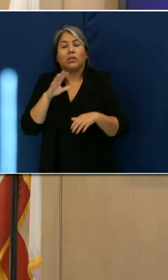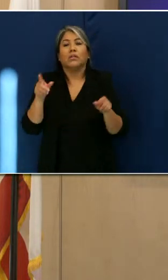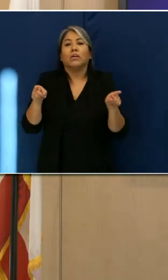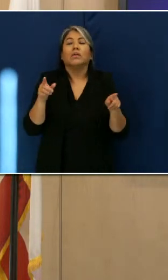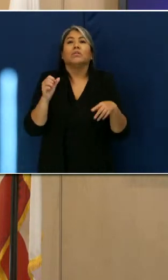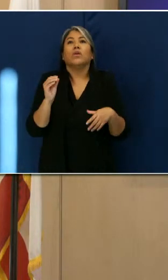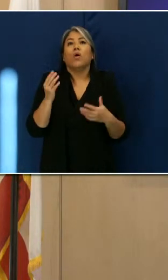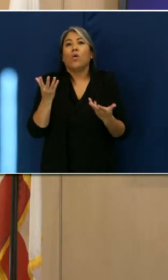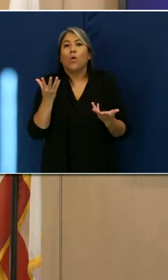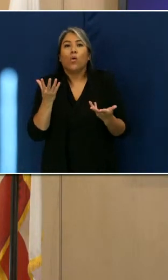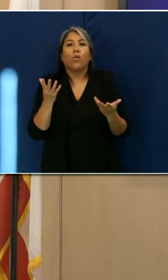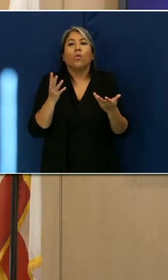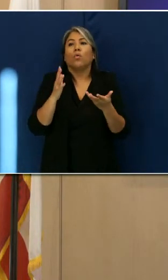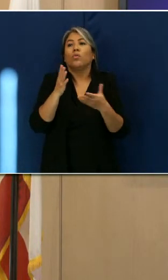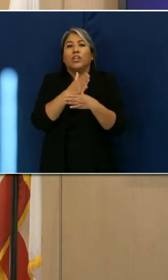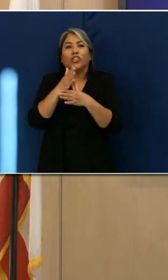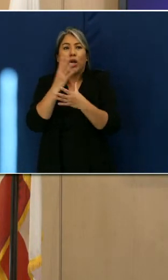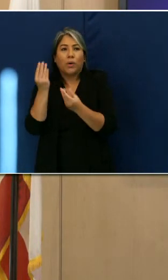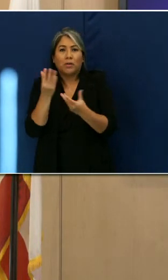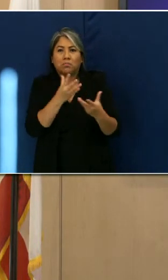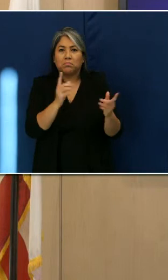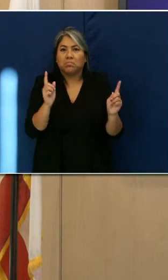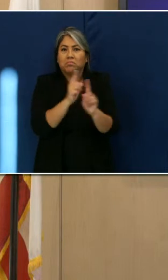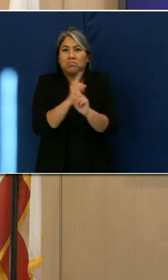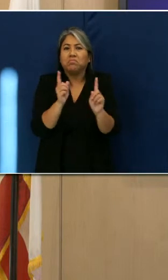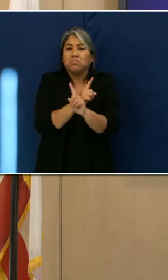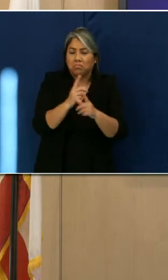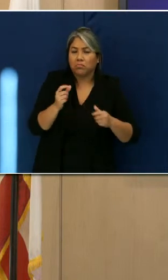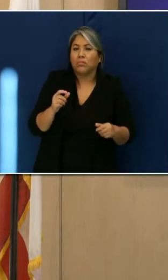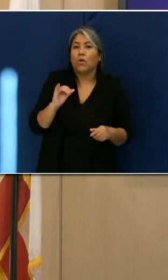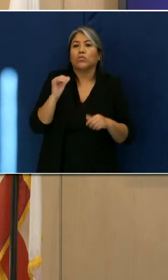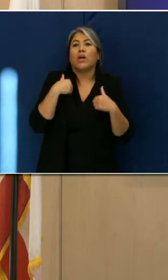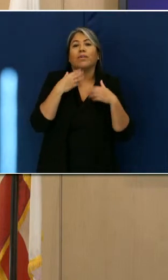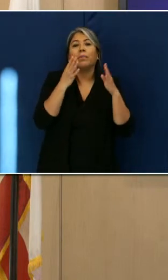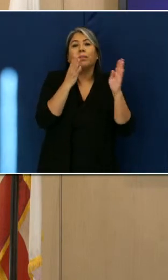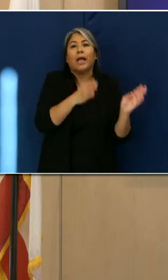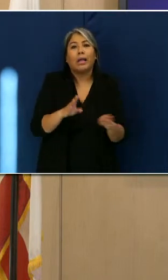between each other. They also have plans in place to be able to